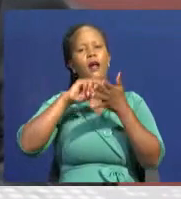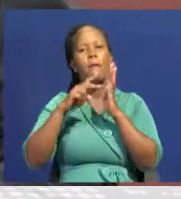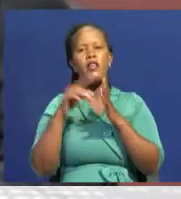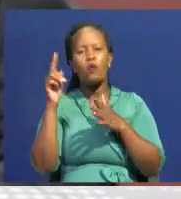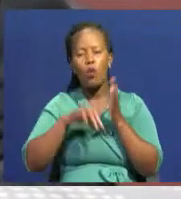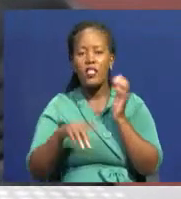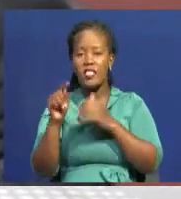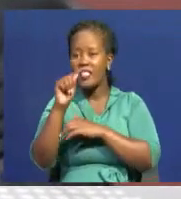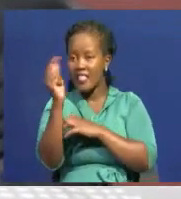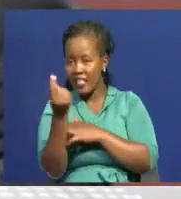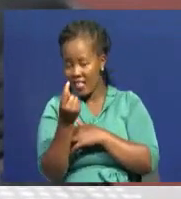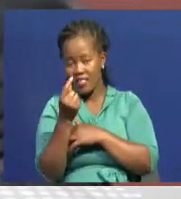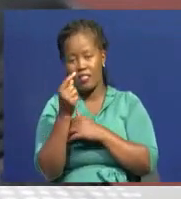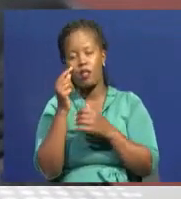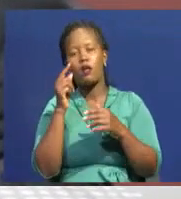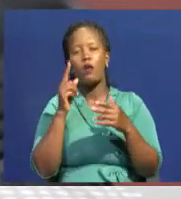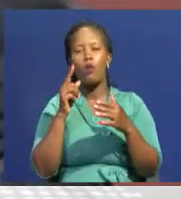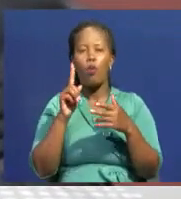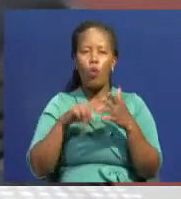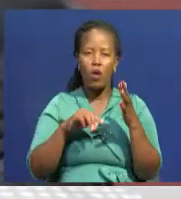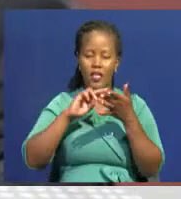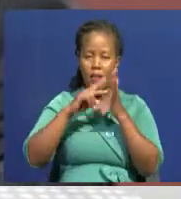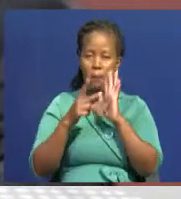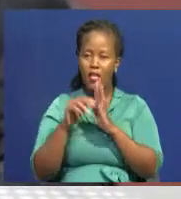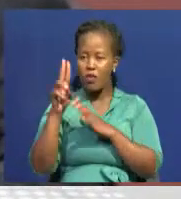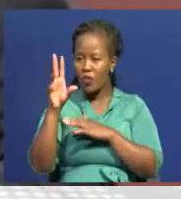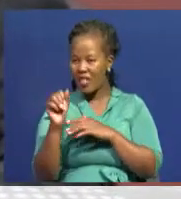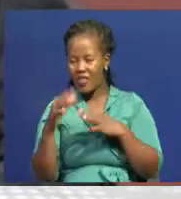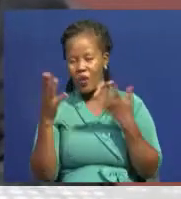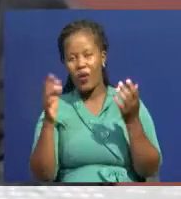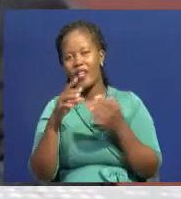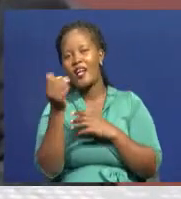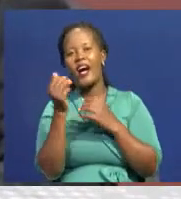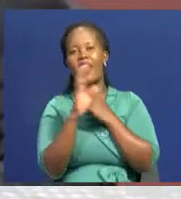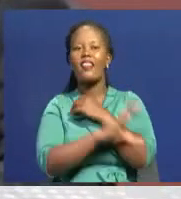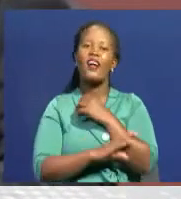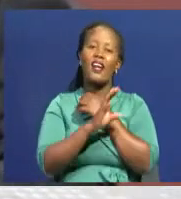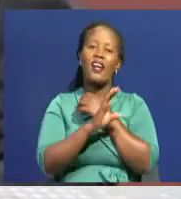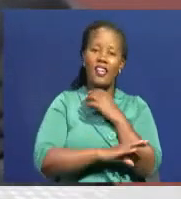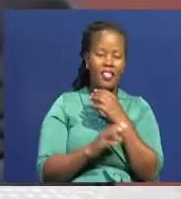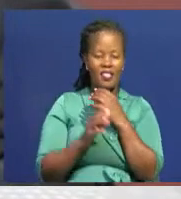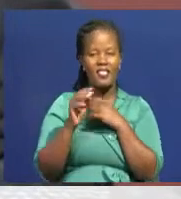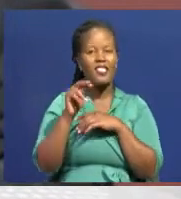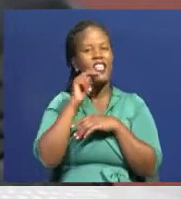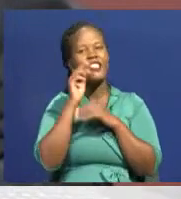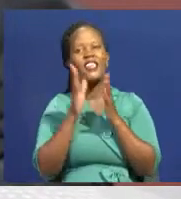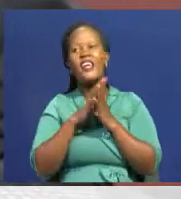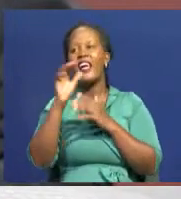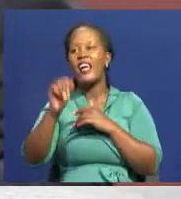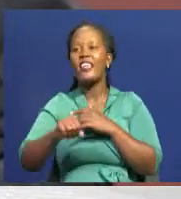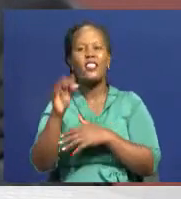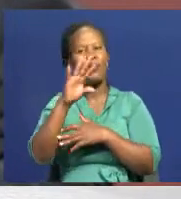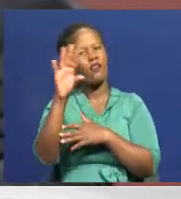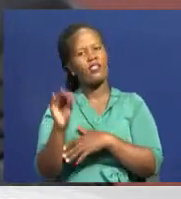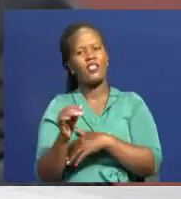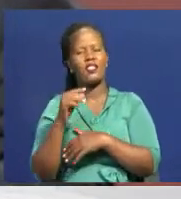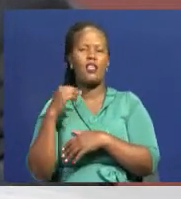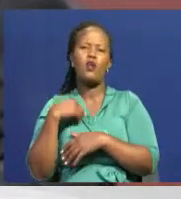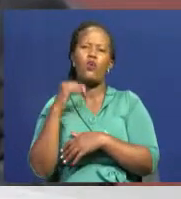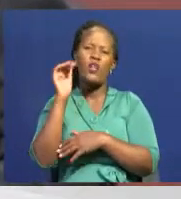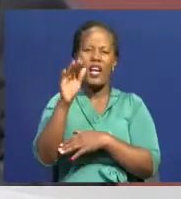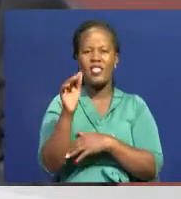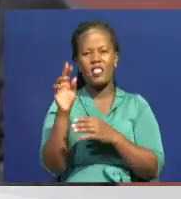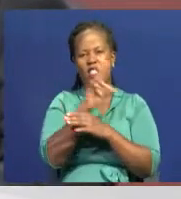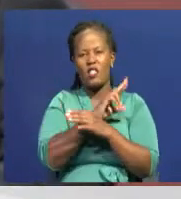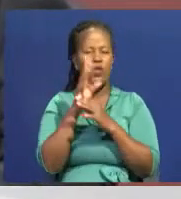mean in the US? What does a broker mean in the UK and Australia or wherever? Even in Nigeria, Kenya, South Africa. Let's use a term that is actually common.